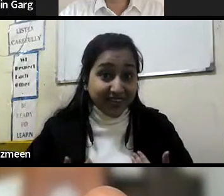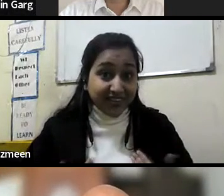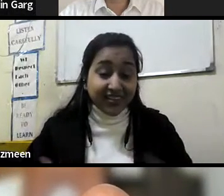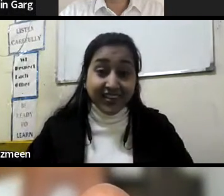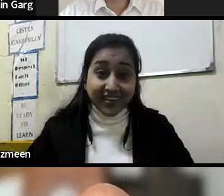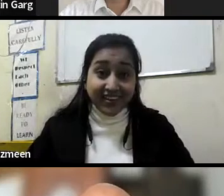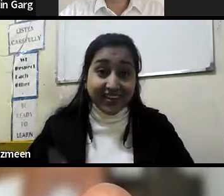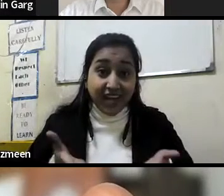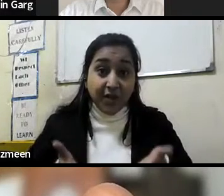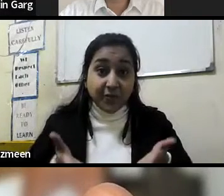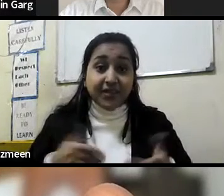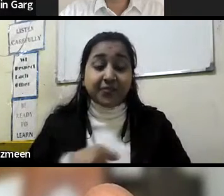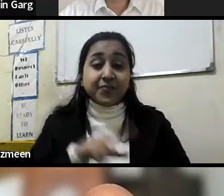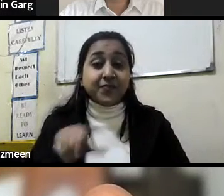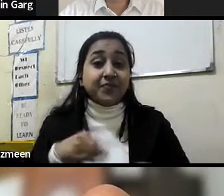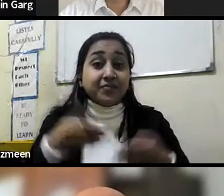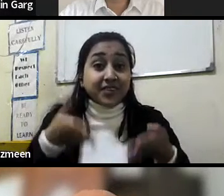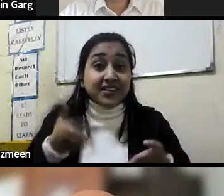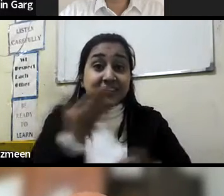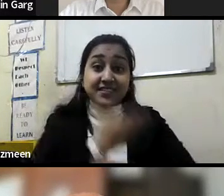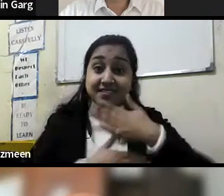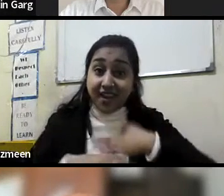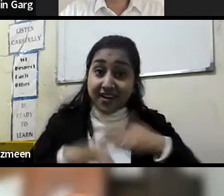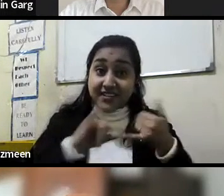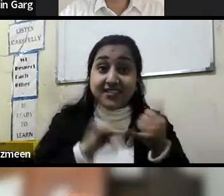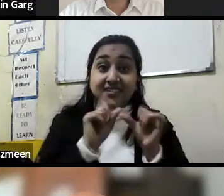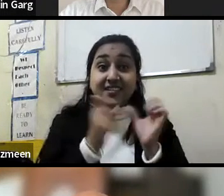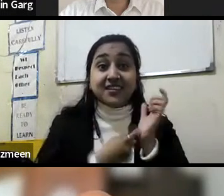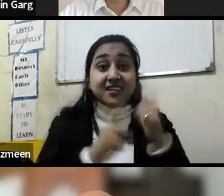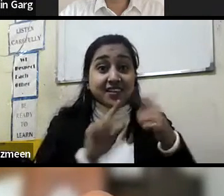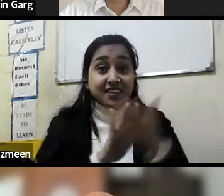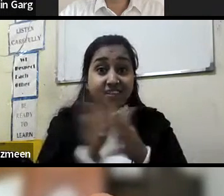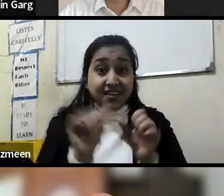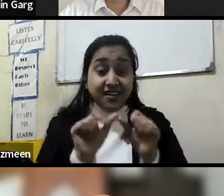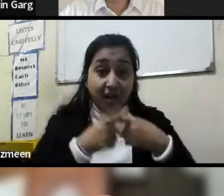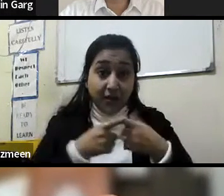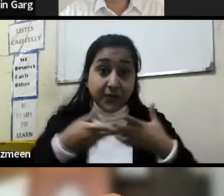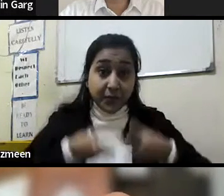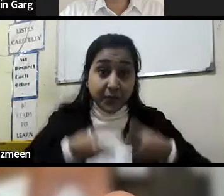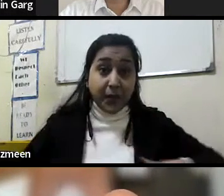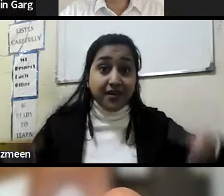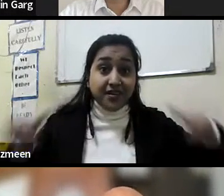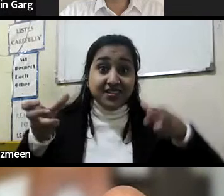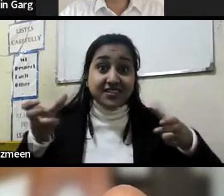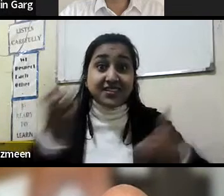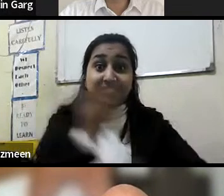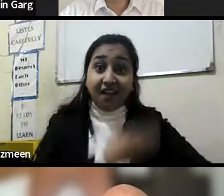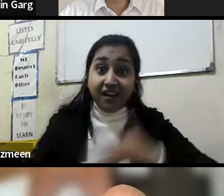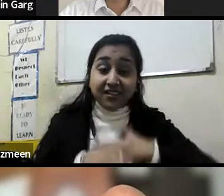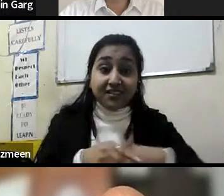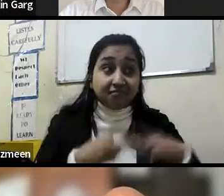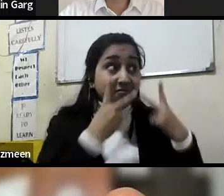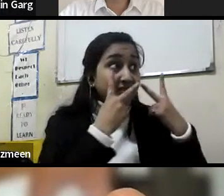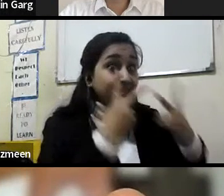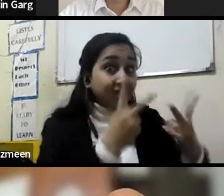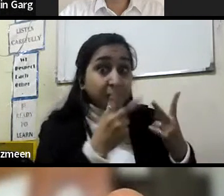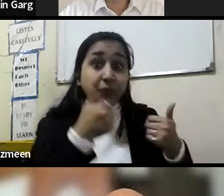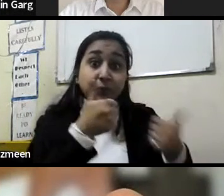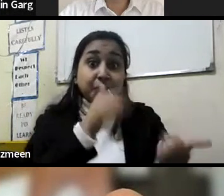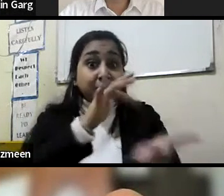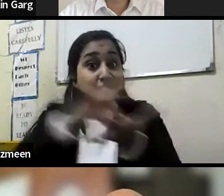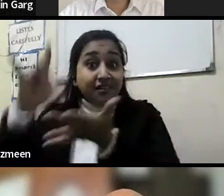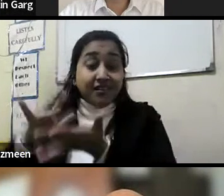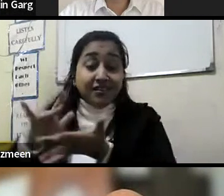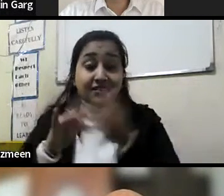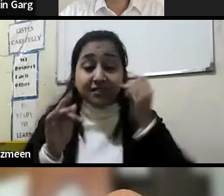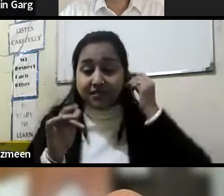be here on the Sarthak panel. And it's good to see Sarthak going places. And London